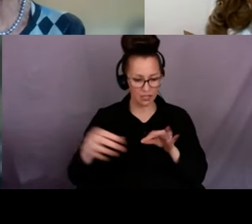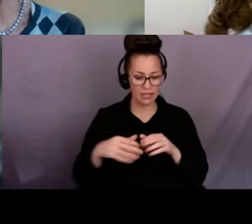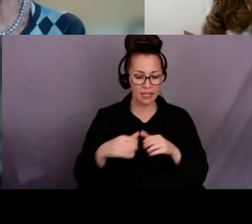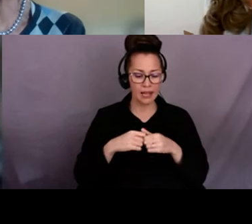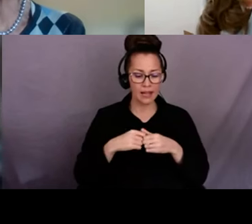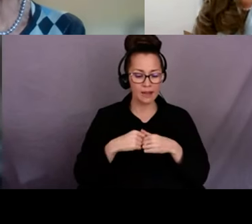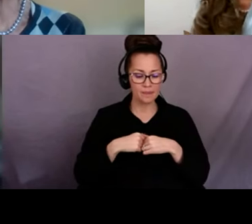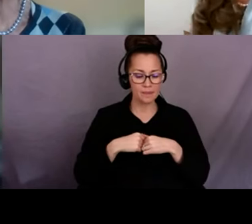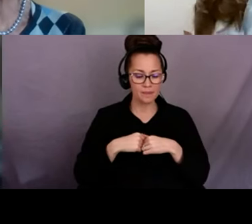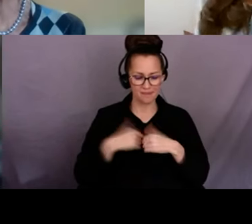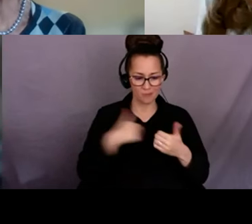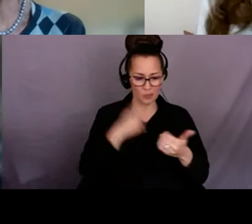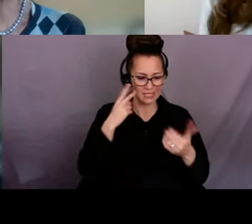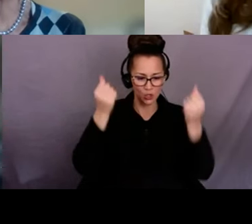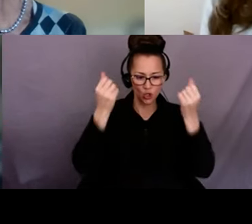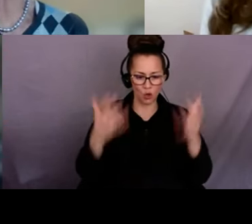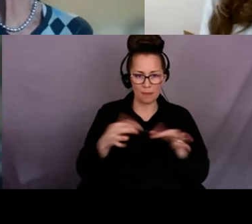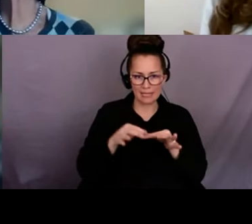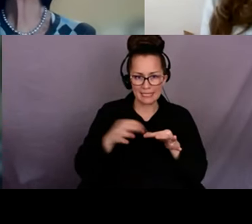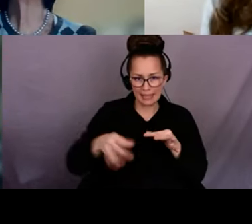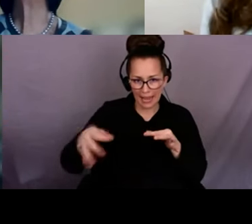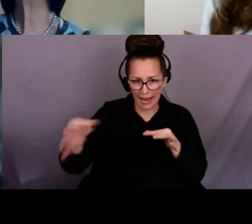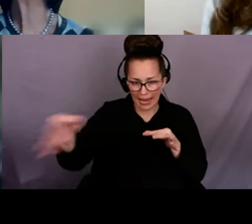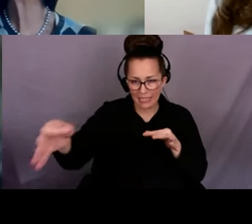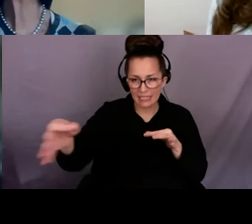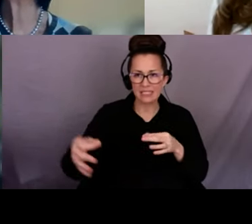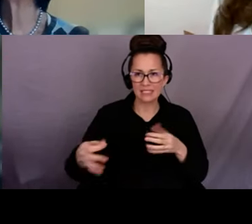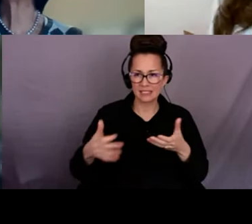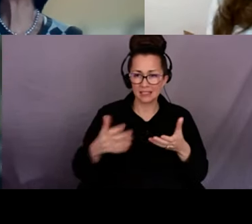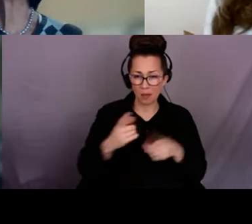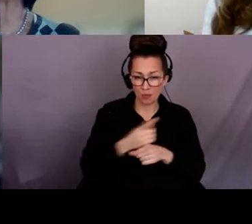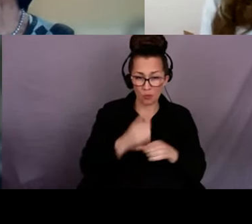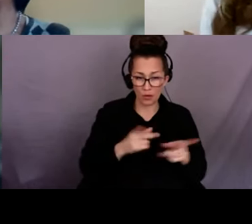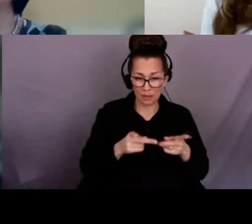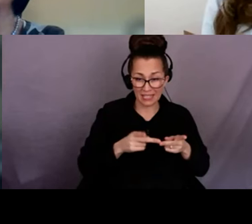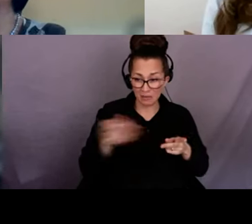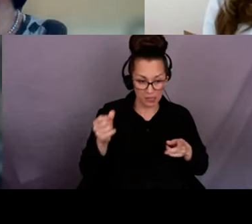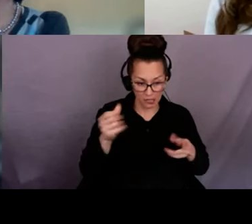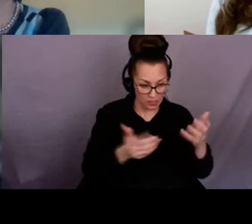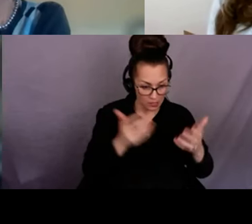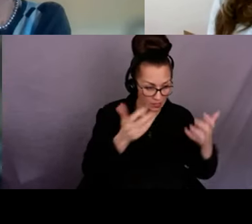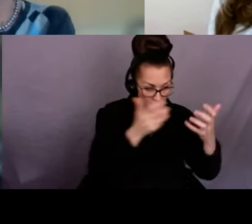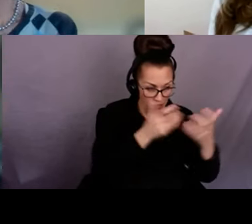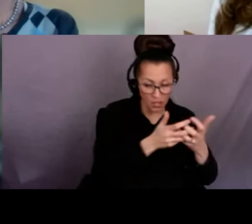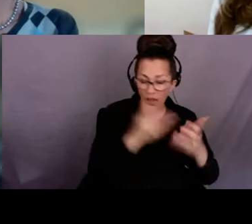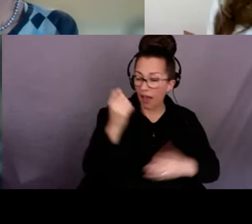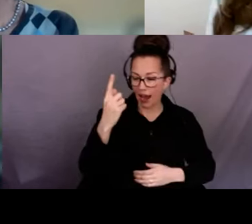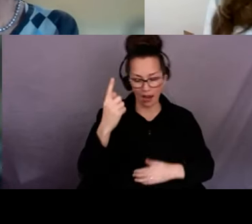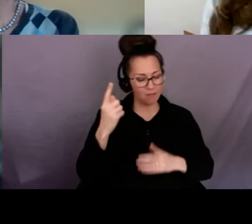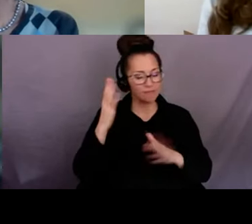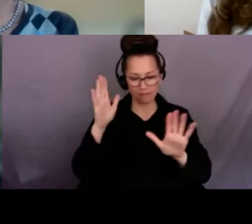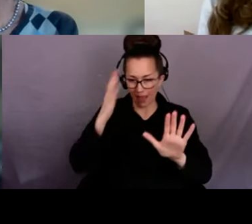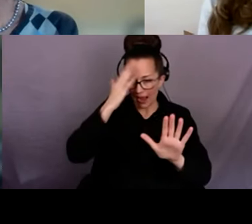the delays that we're seeing in terms of finding appropriate placements. I know that there's a struggle as homes are closing and